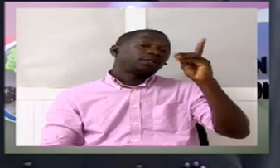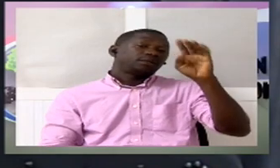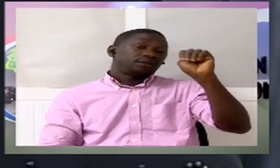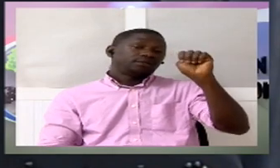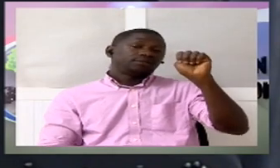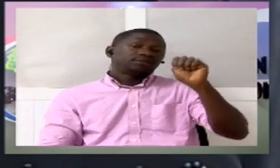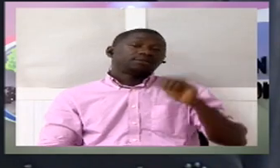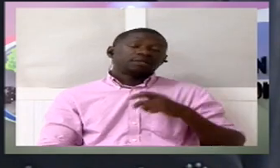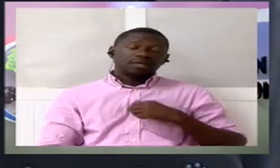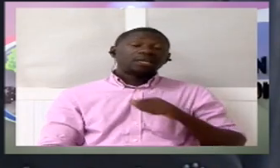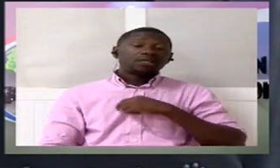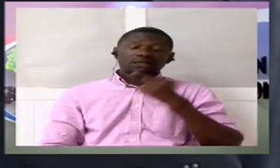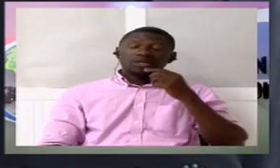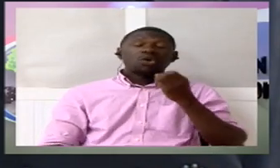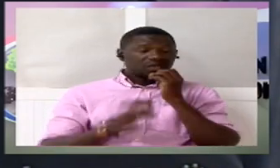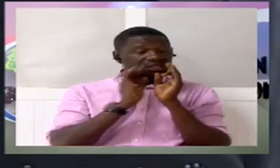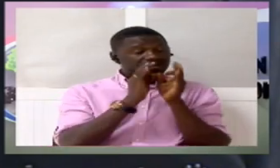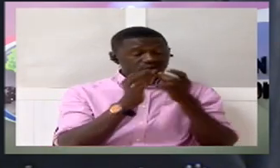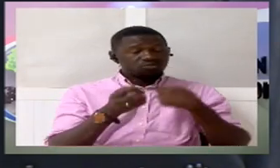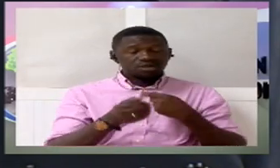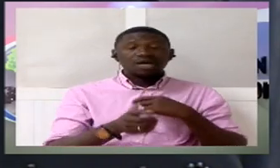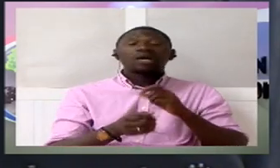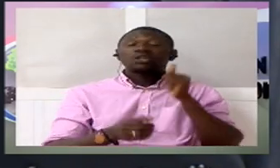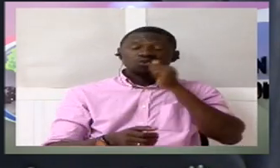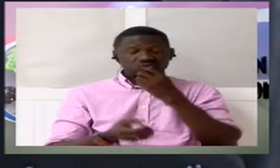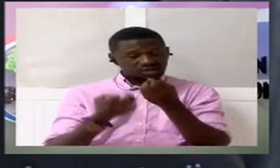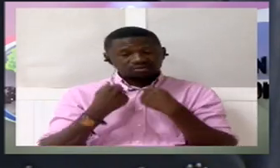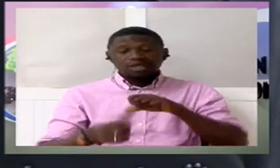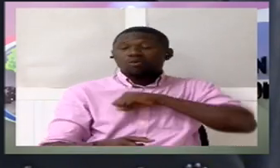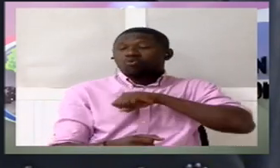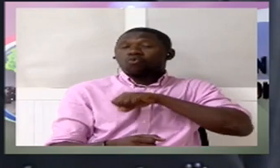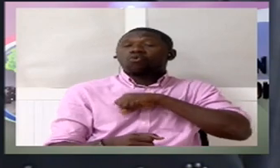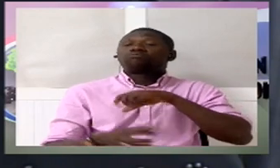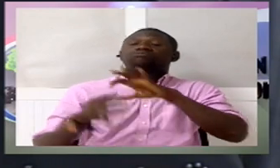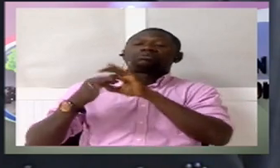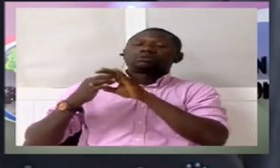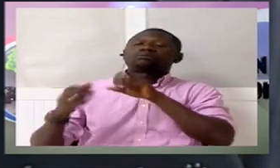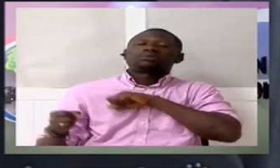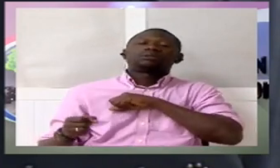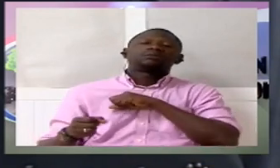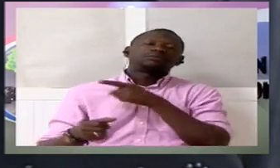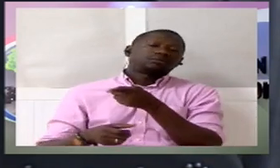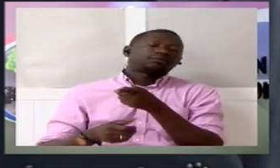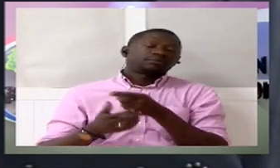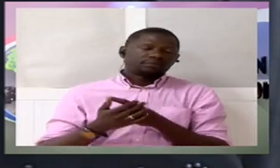me. Da ka fonyel fana atalem jet. And he used to tell me also that the place belonged to him.